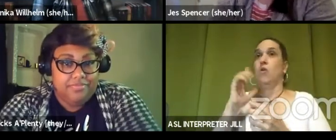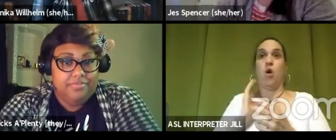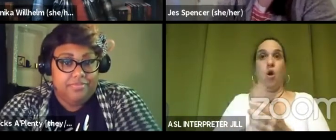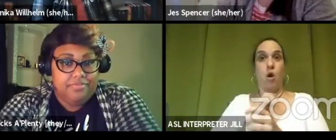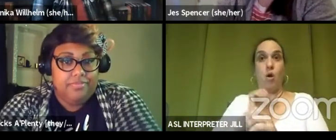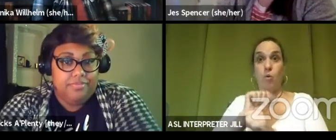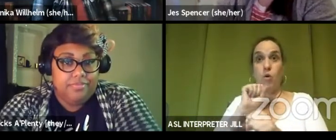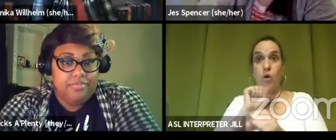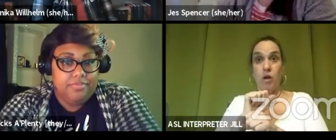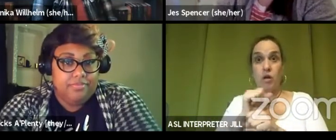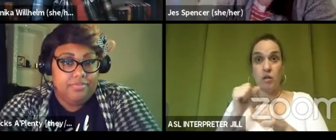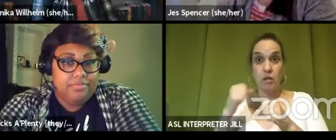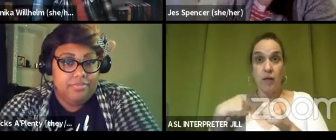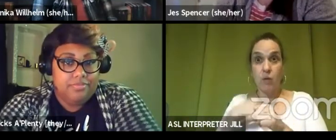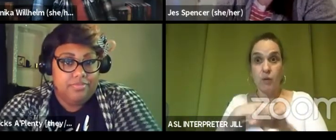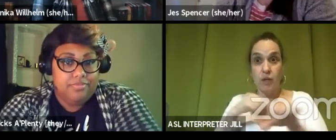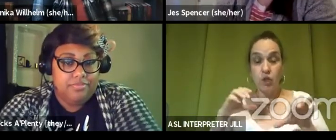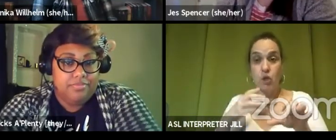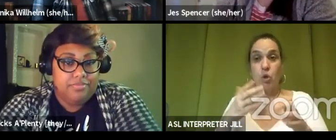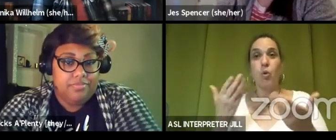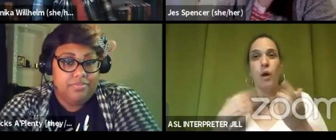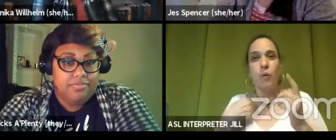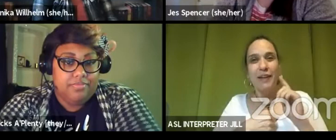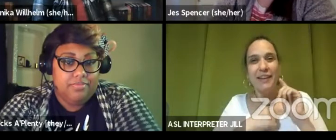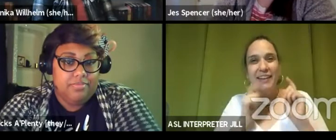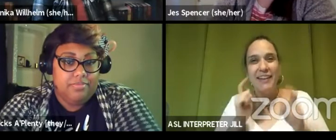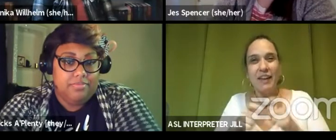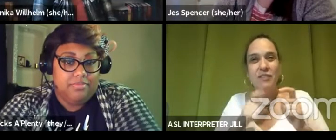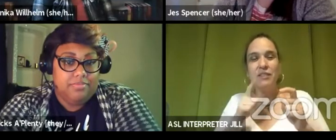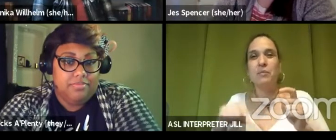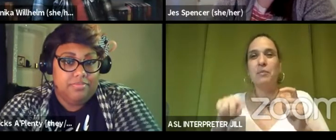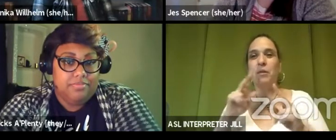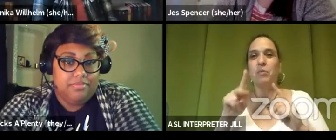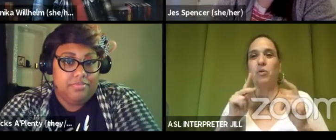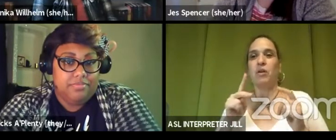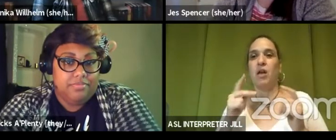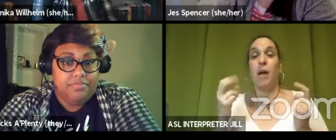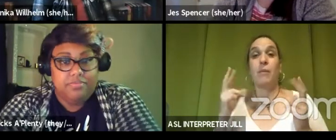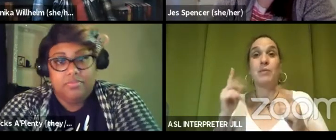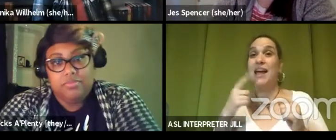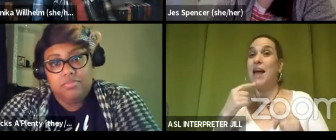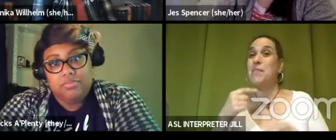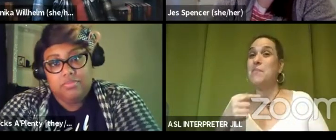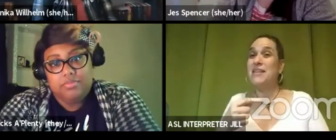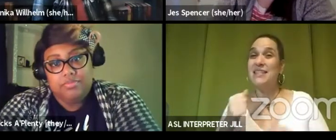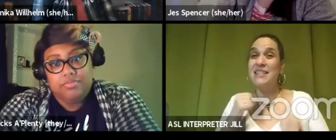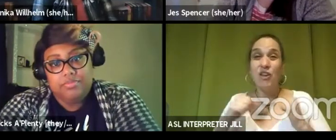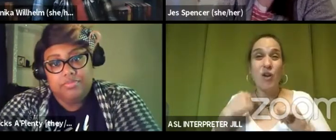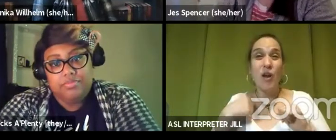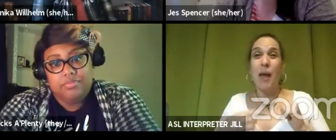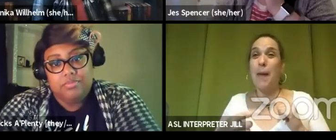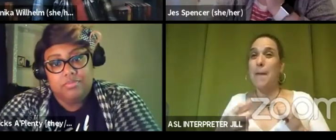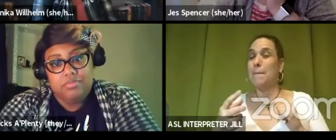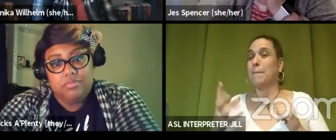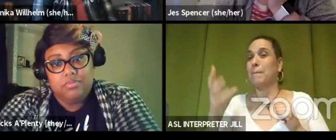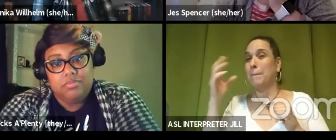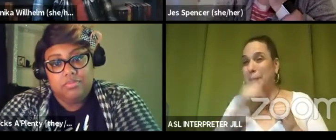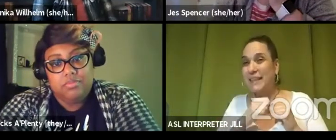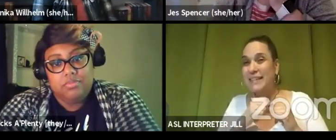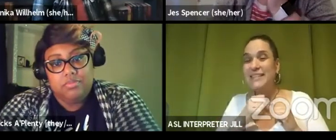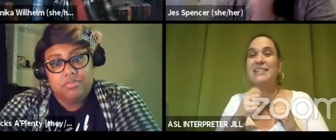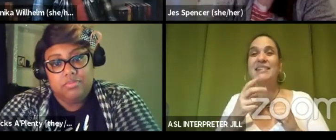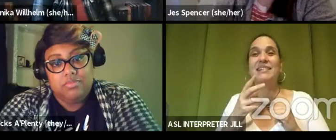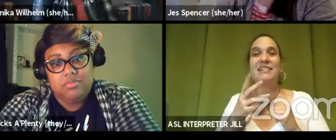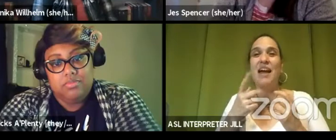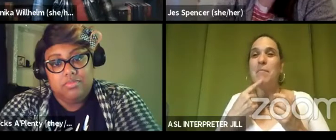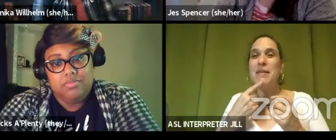do and what we give to people. How many people have said, oh, yeah, I do miss theater. I miss seeing you on stage. But it's like, if you actually, you